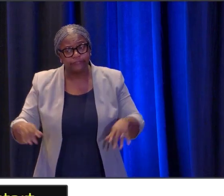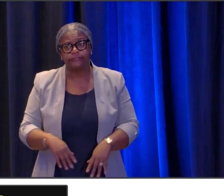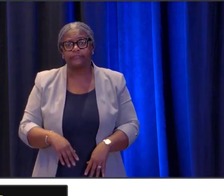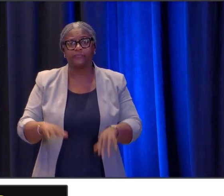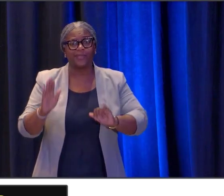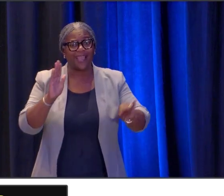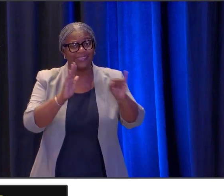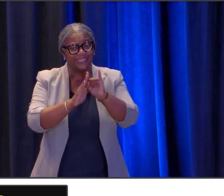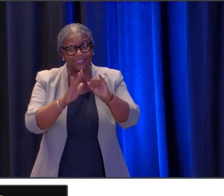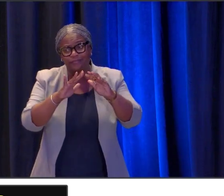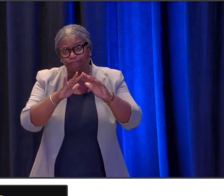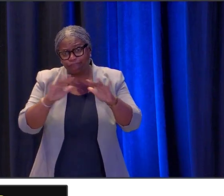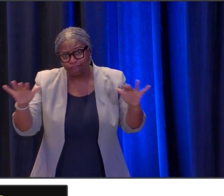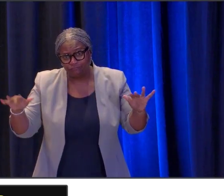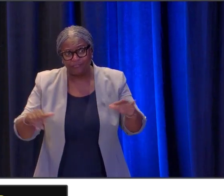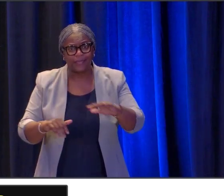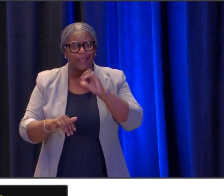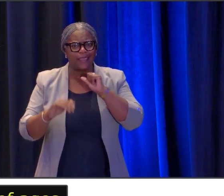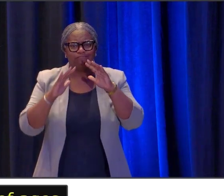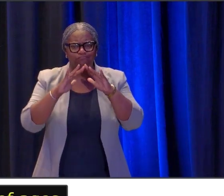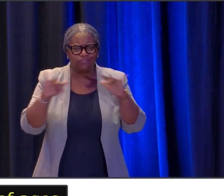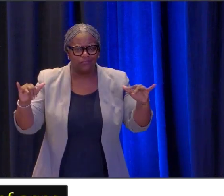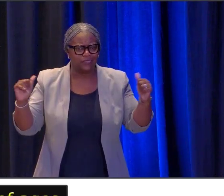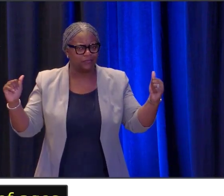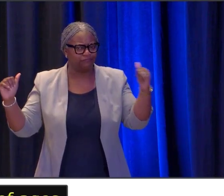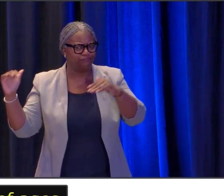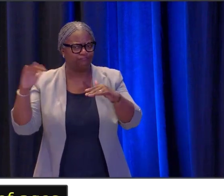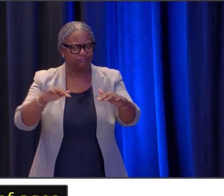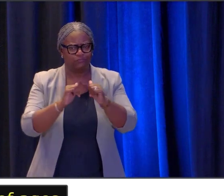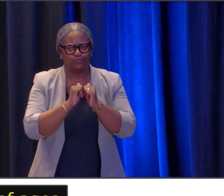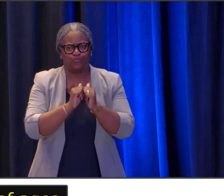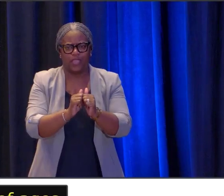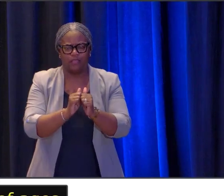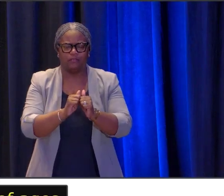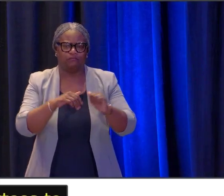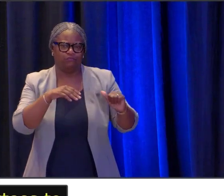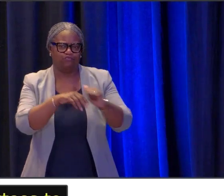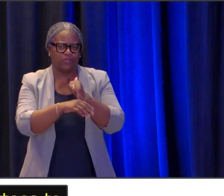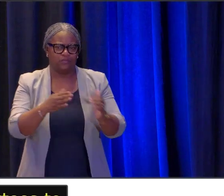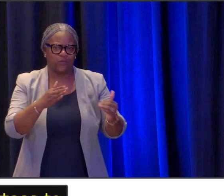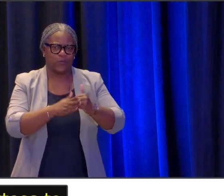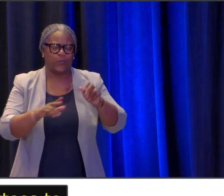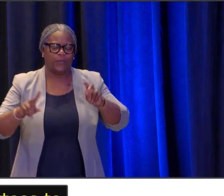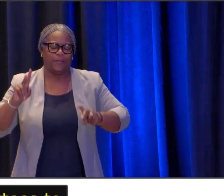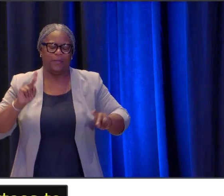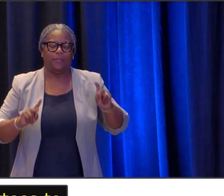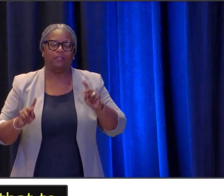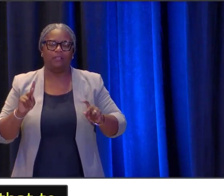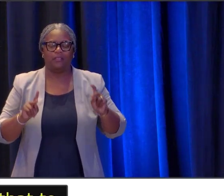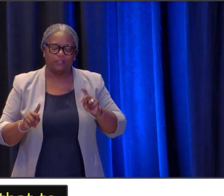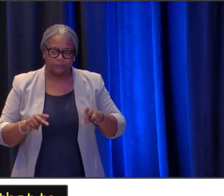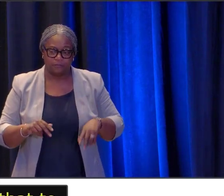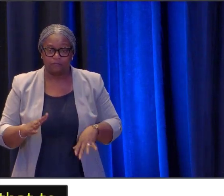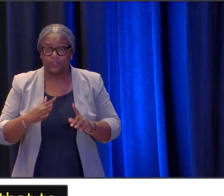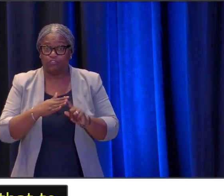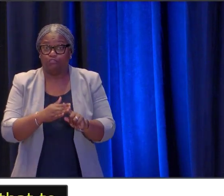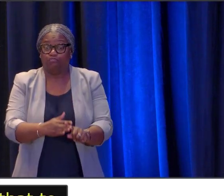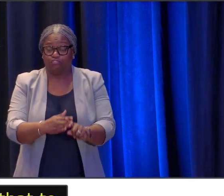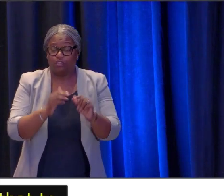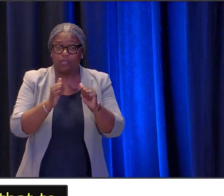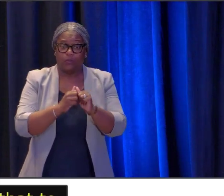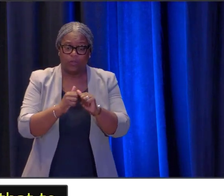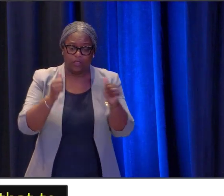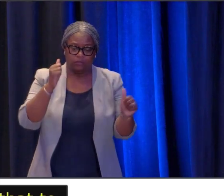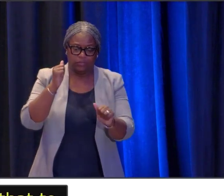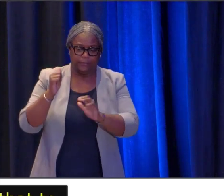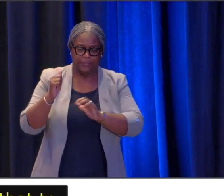these subcommittees to do the work together. We really need that to bring more leaders up. So it just feels like a natural progression of new chairs and